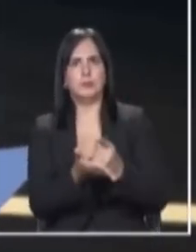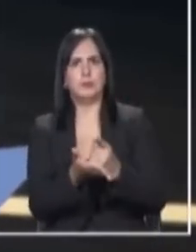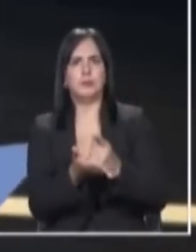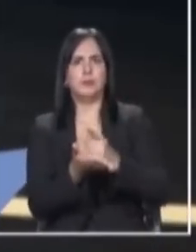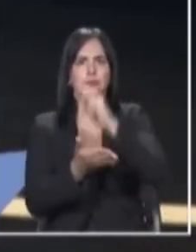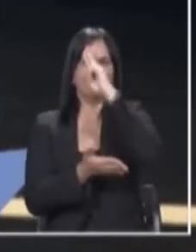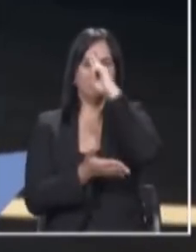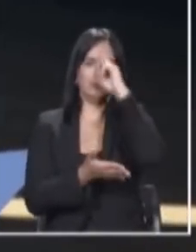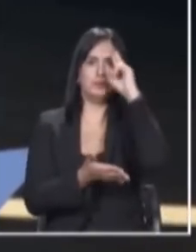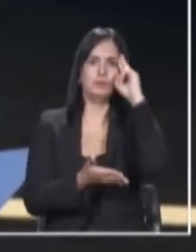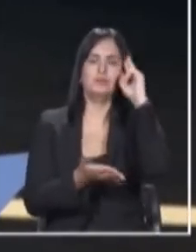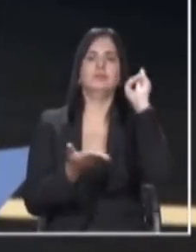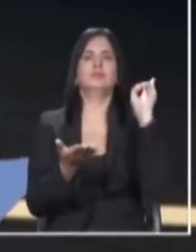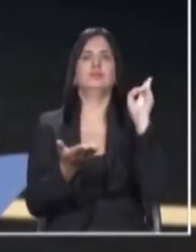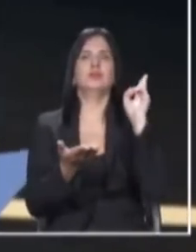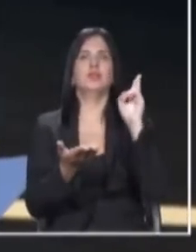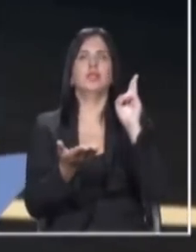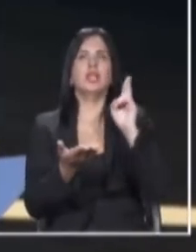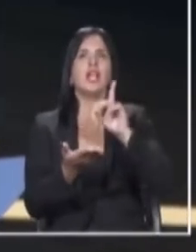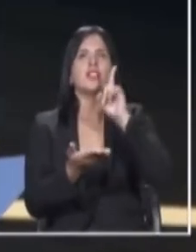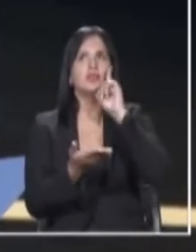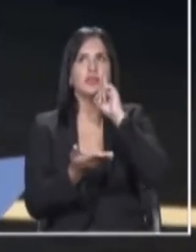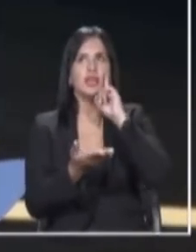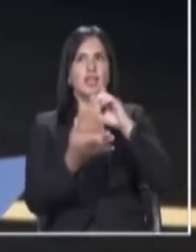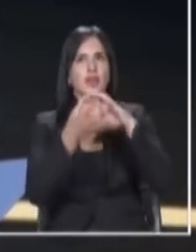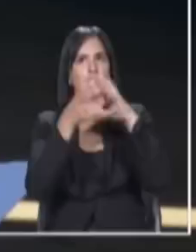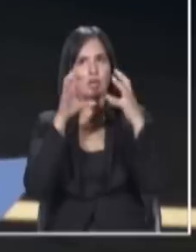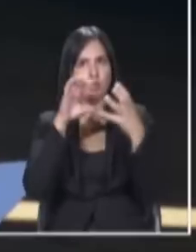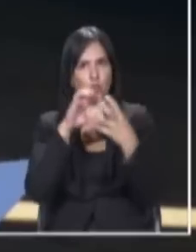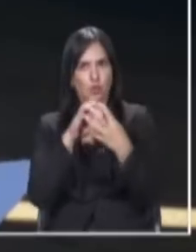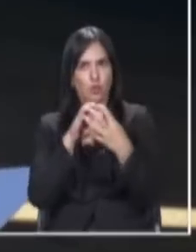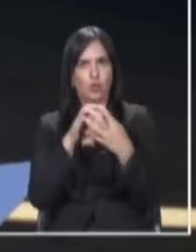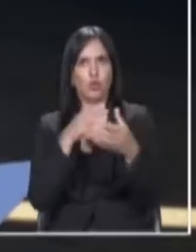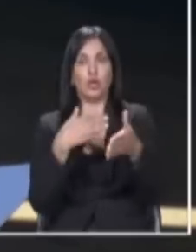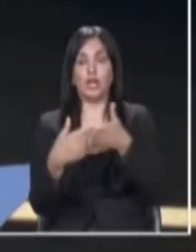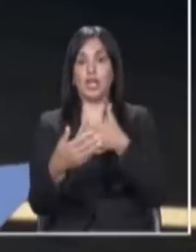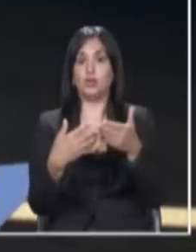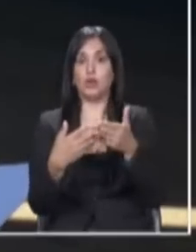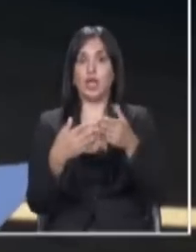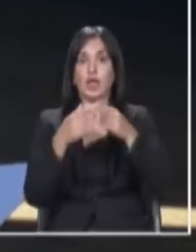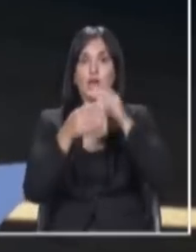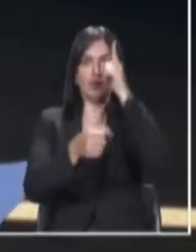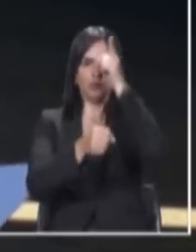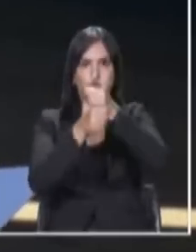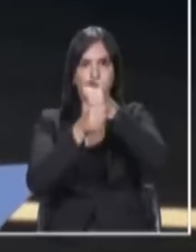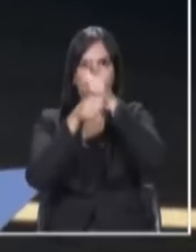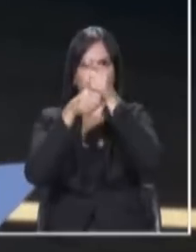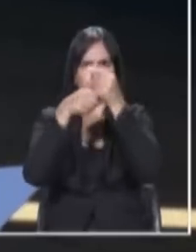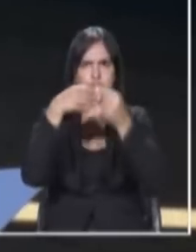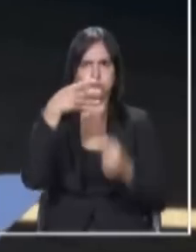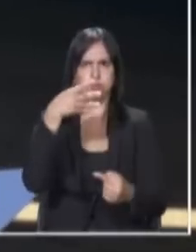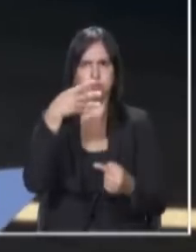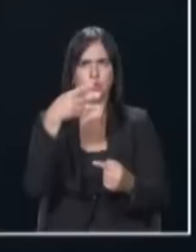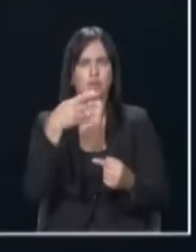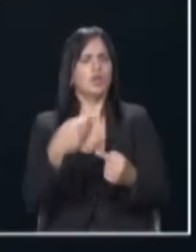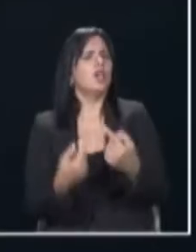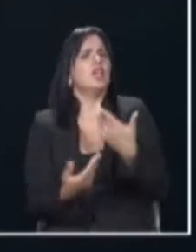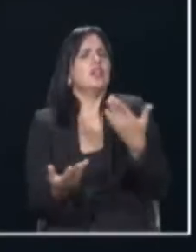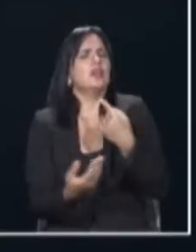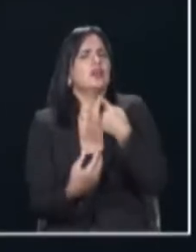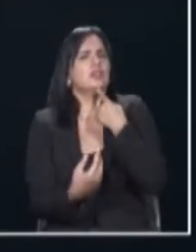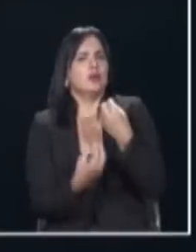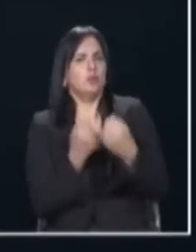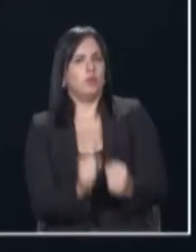monarchy does natural world have hierarchies what can we learn from that